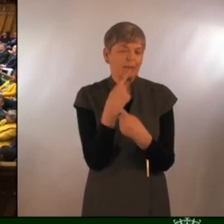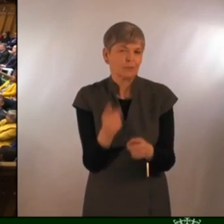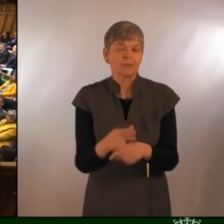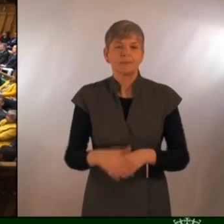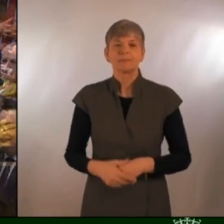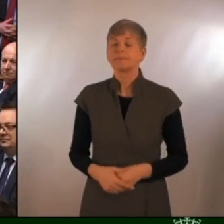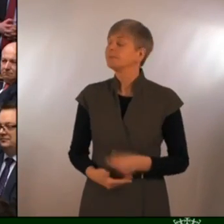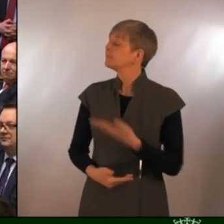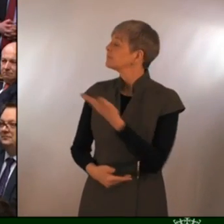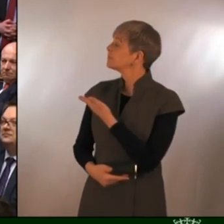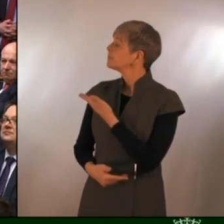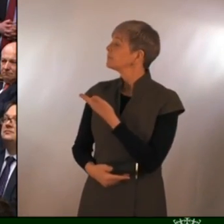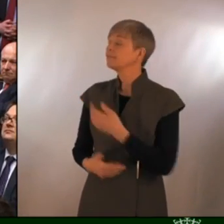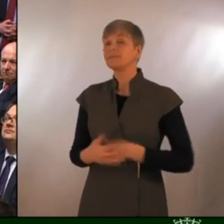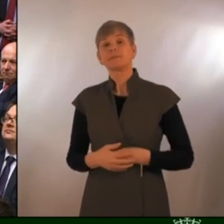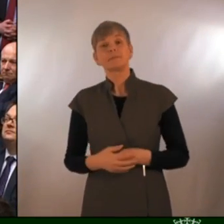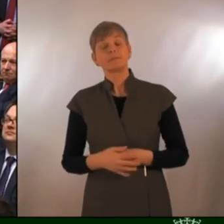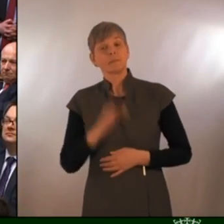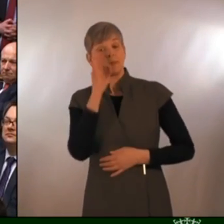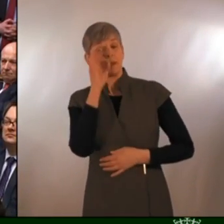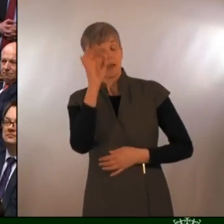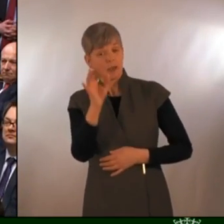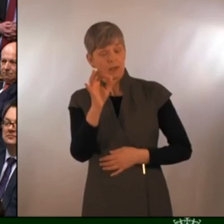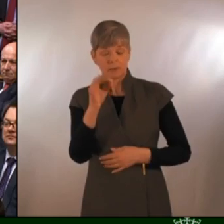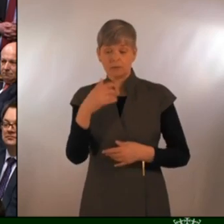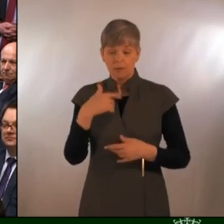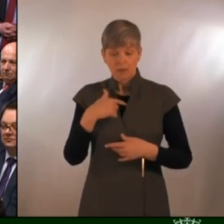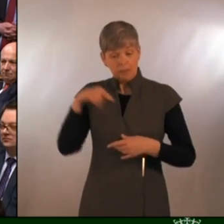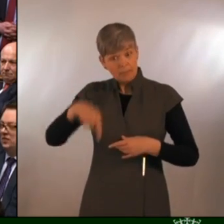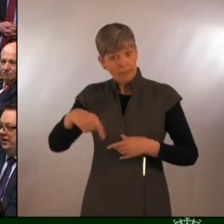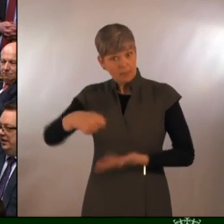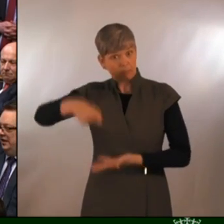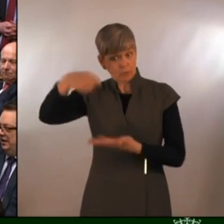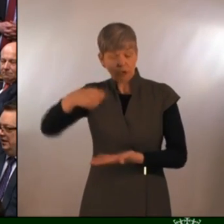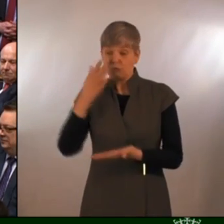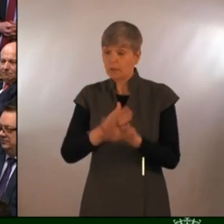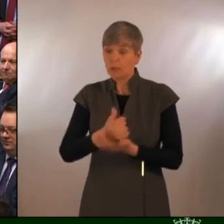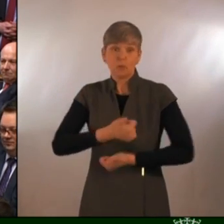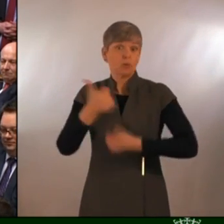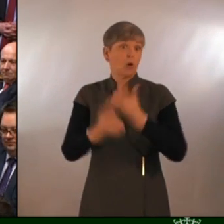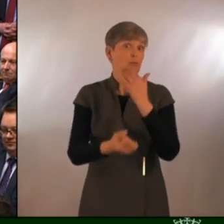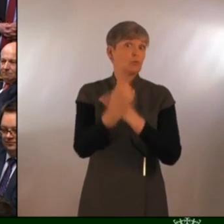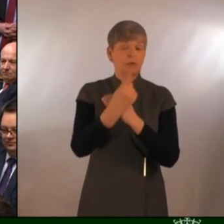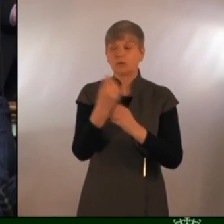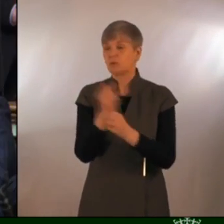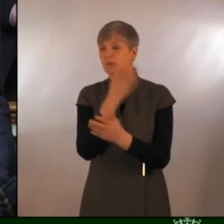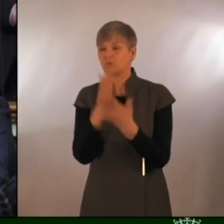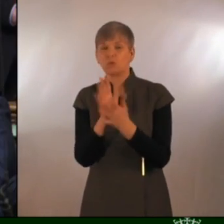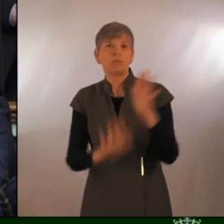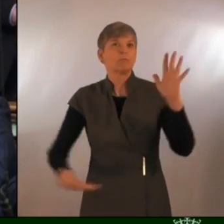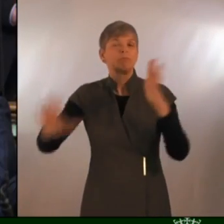that this budget today is a historic moment to level up our economy and ensure that everyone has the opportunity to